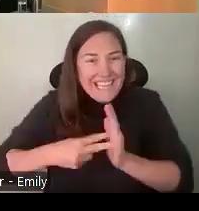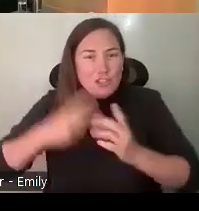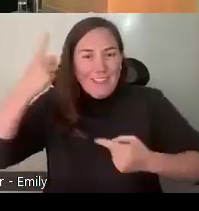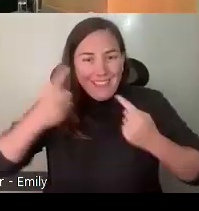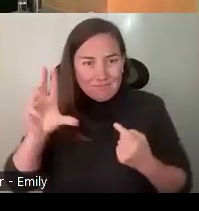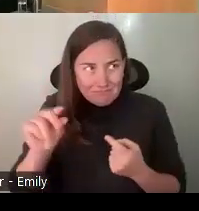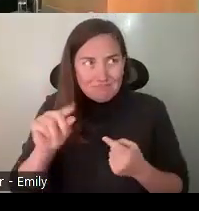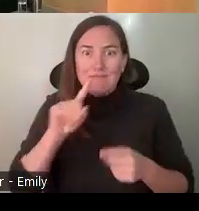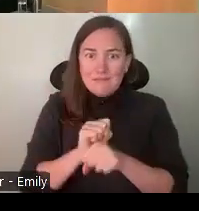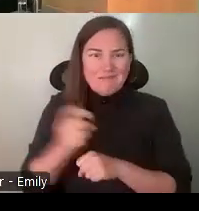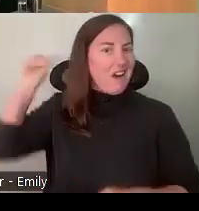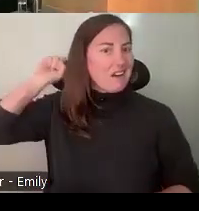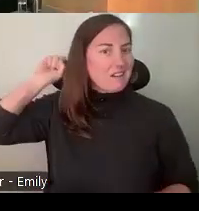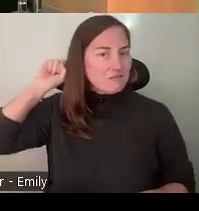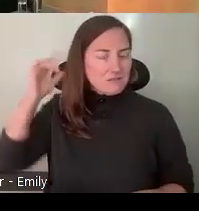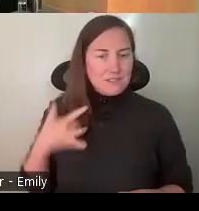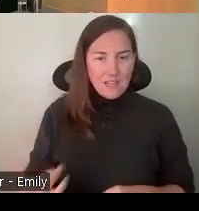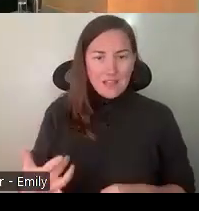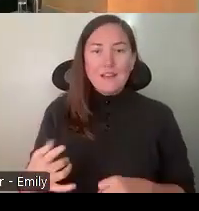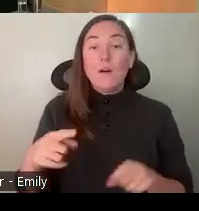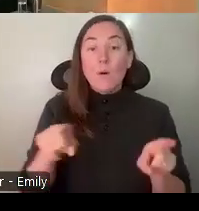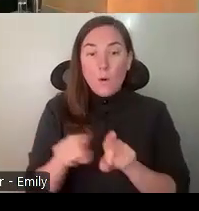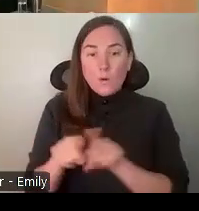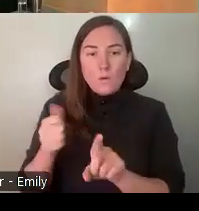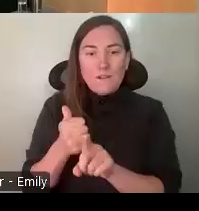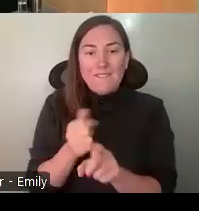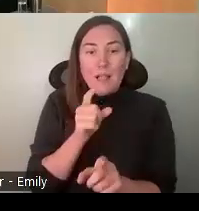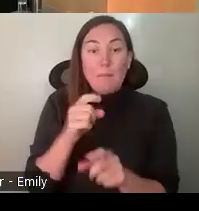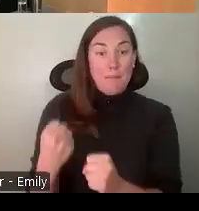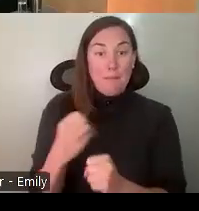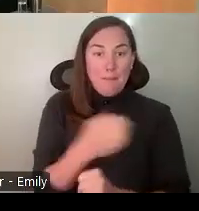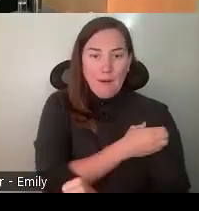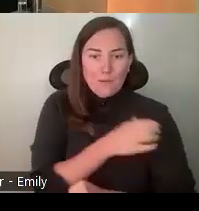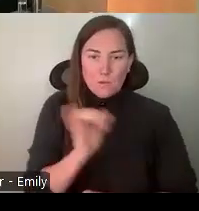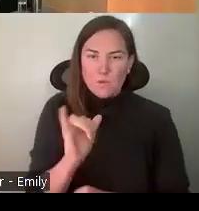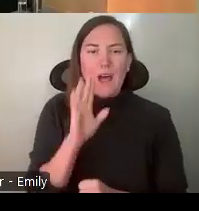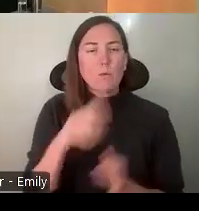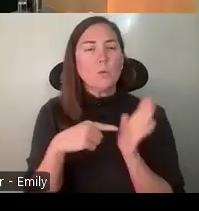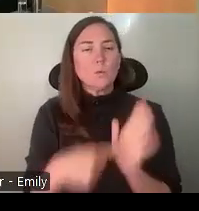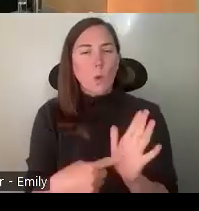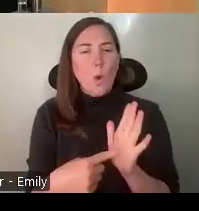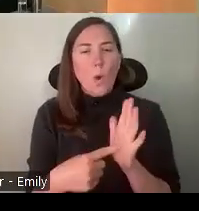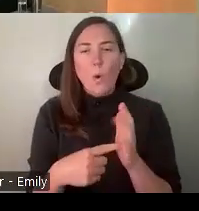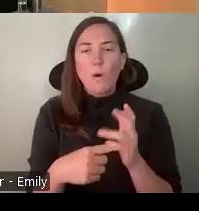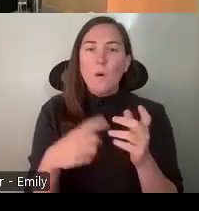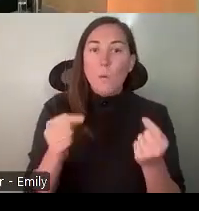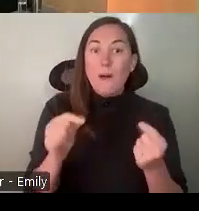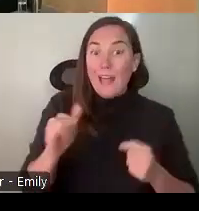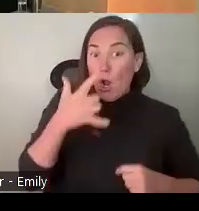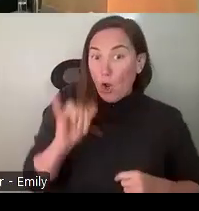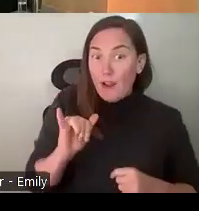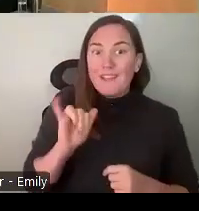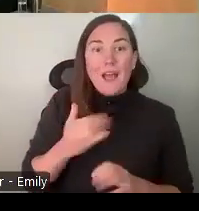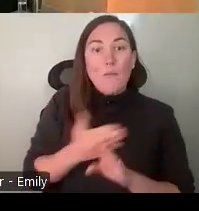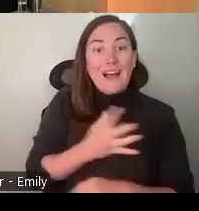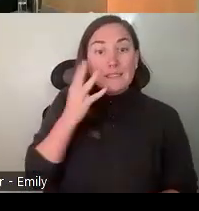powerful. So I thought I would give you a demonstration of the effect of these kinds of, the effect of prior experience